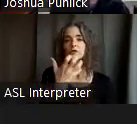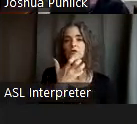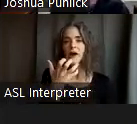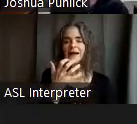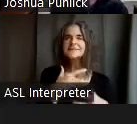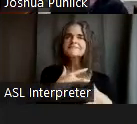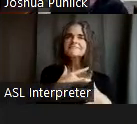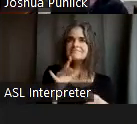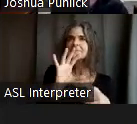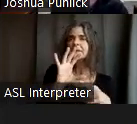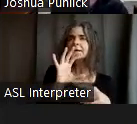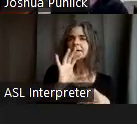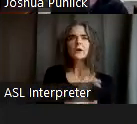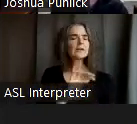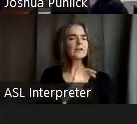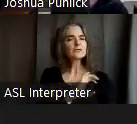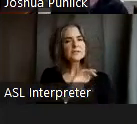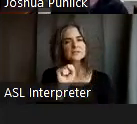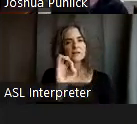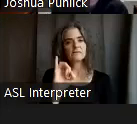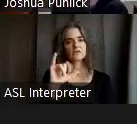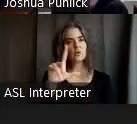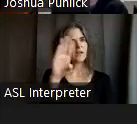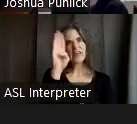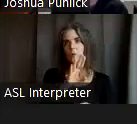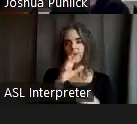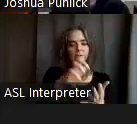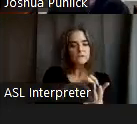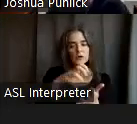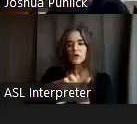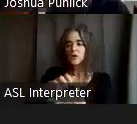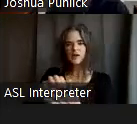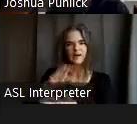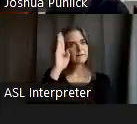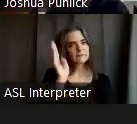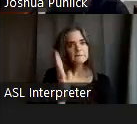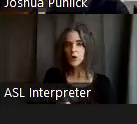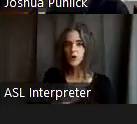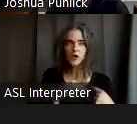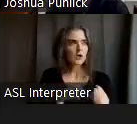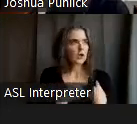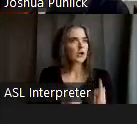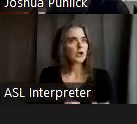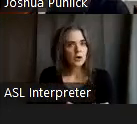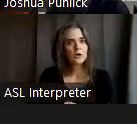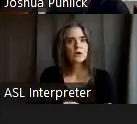soils that were never tilled, or at least weren't tilled in the recent past.